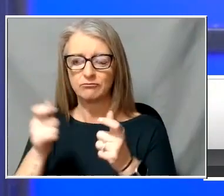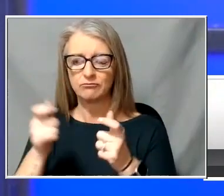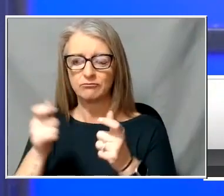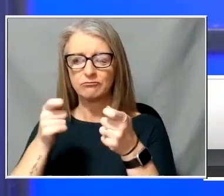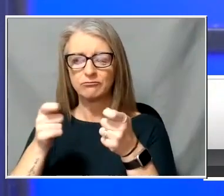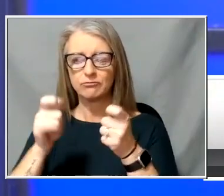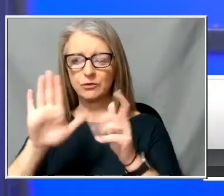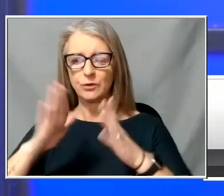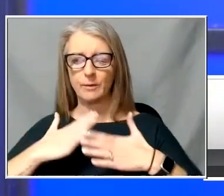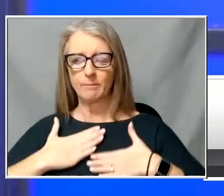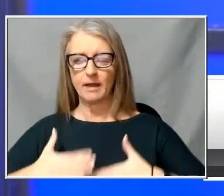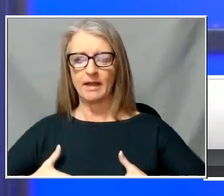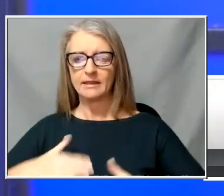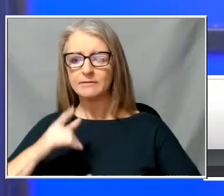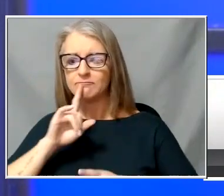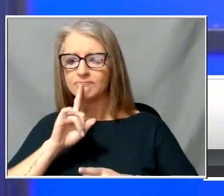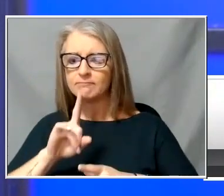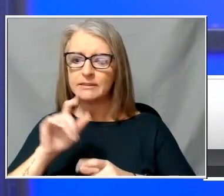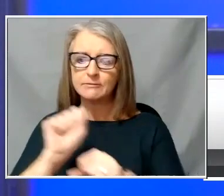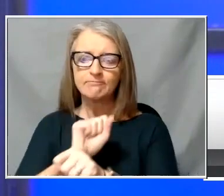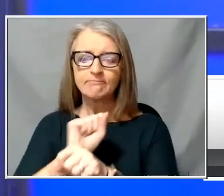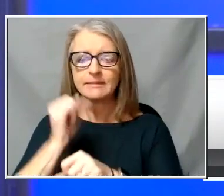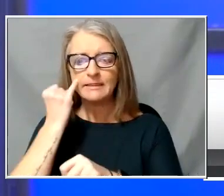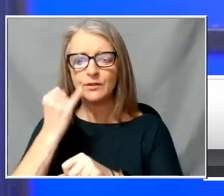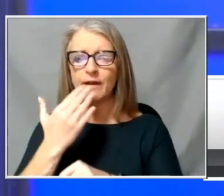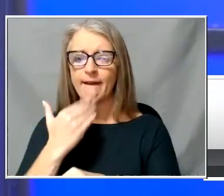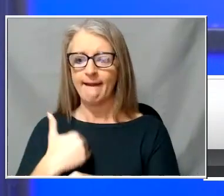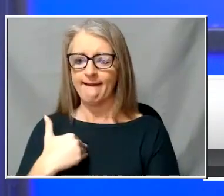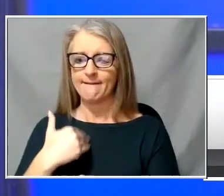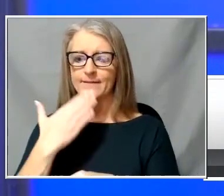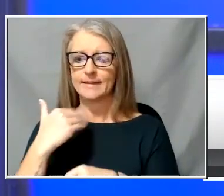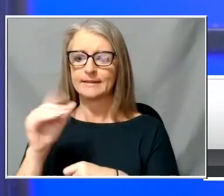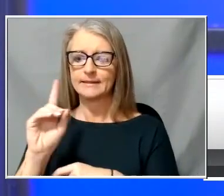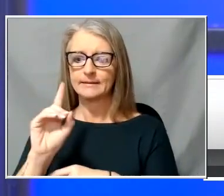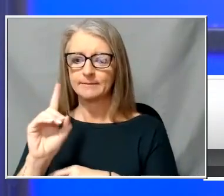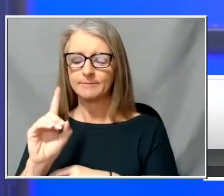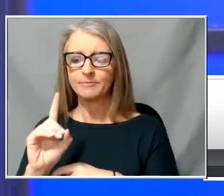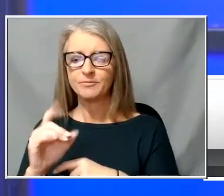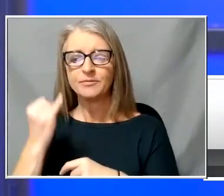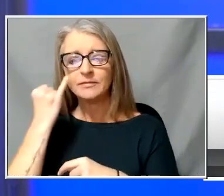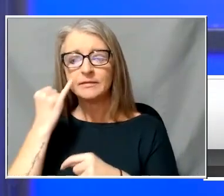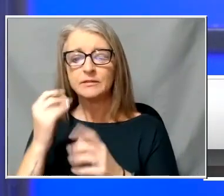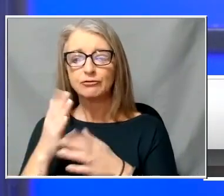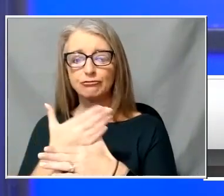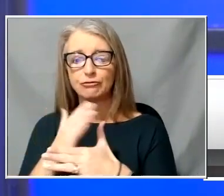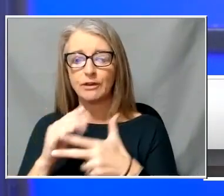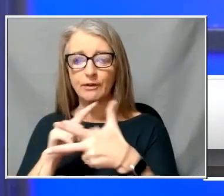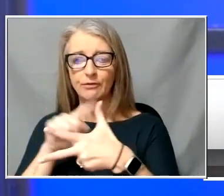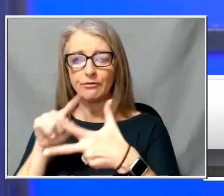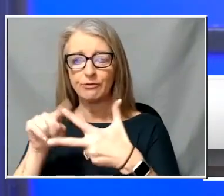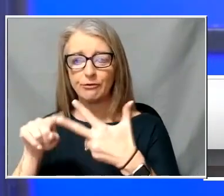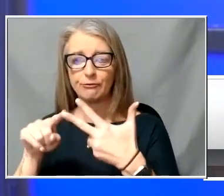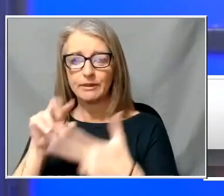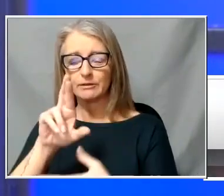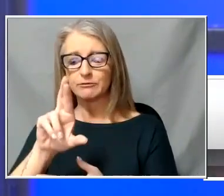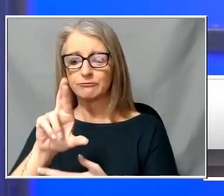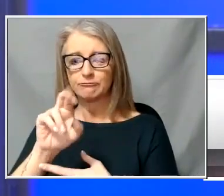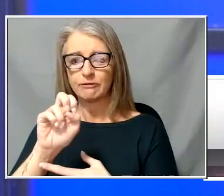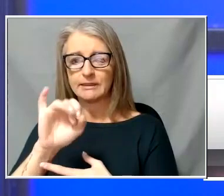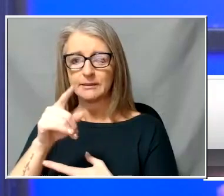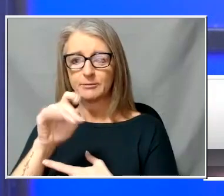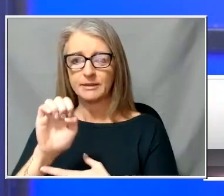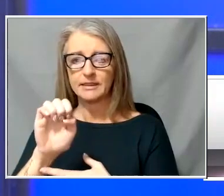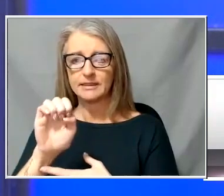body, especially if you have diabetes. We're going to share 3 simple recipes and tips to make it through the holidays